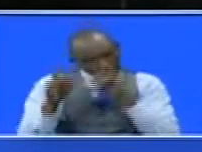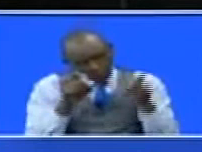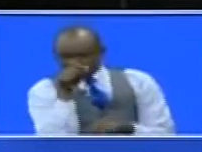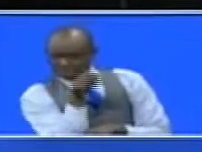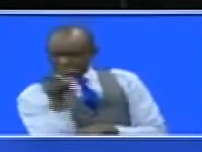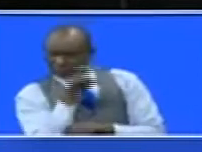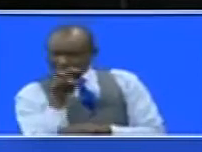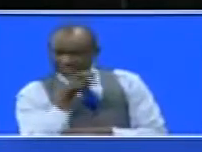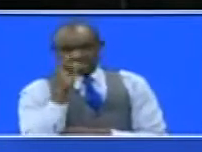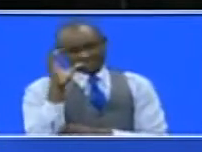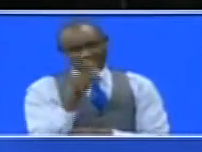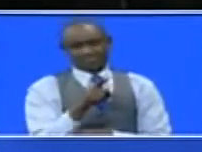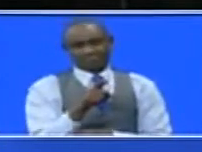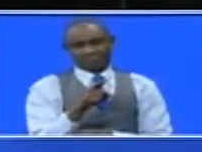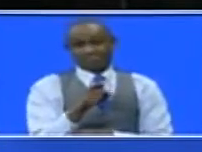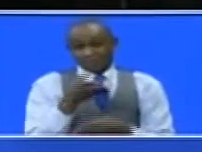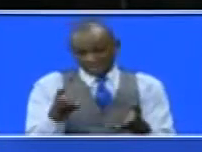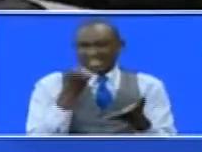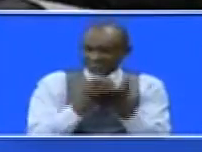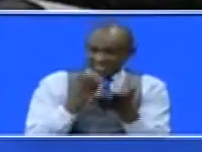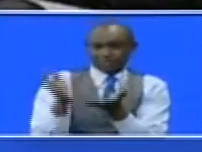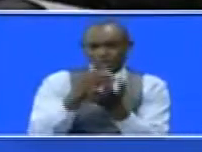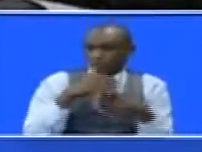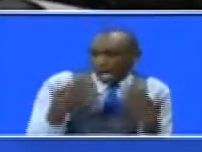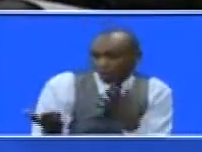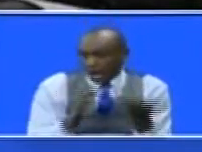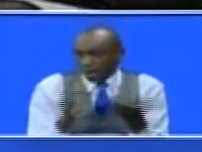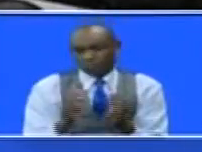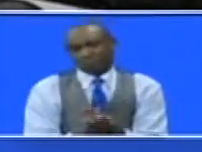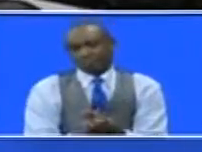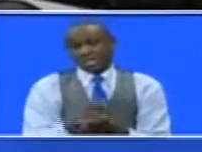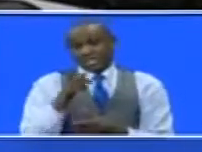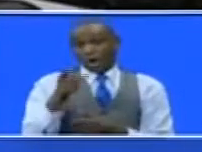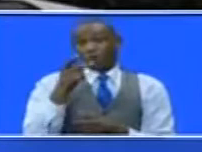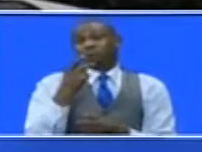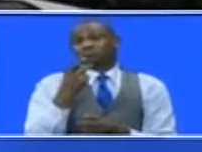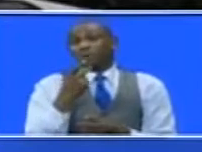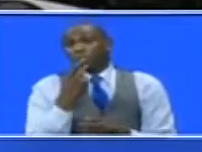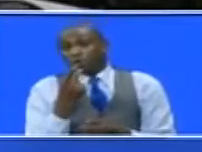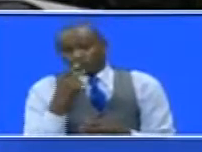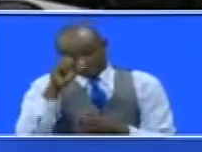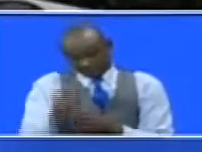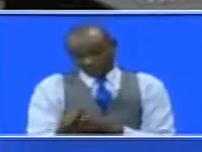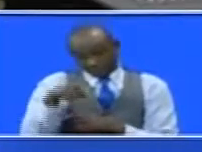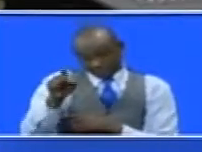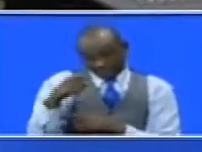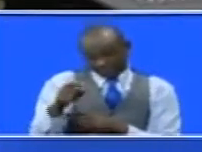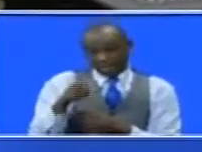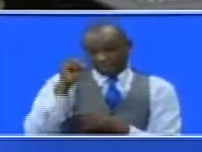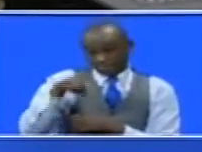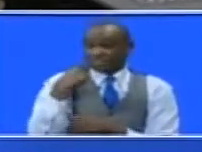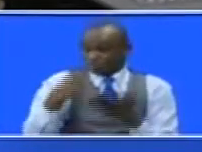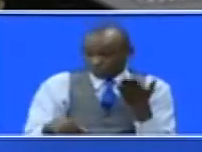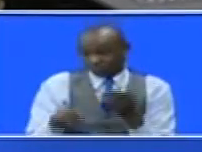prosecution's investigations, witness and evidence collection. A petition by Pokot South Member of Parliament David Kosing. And